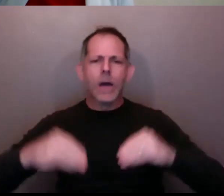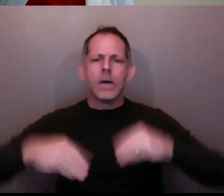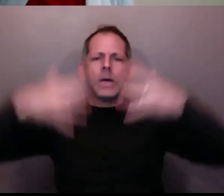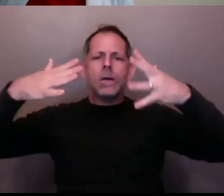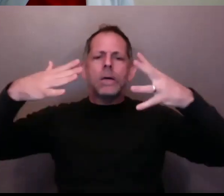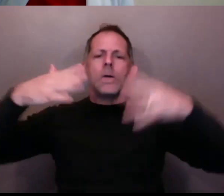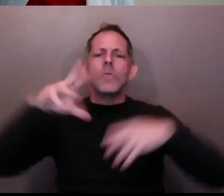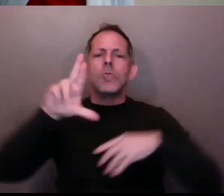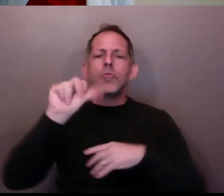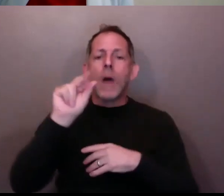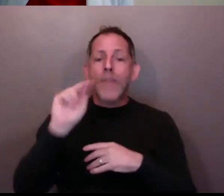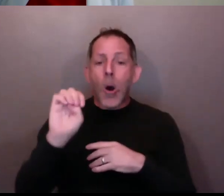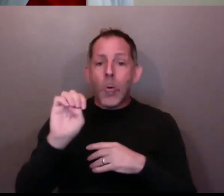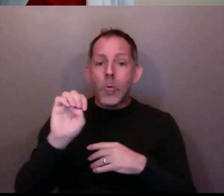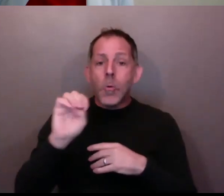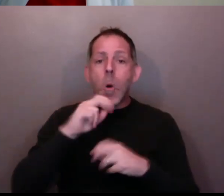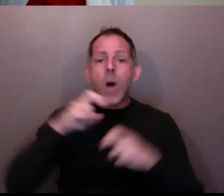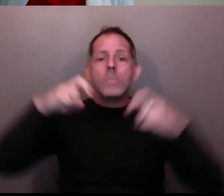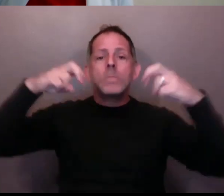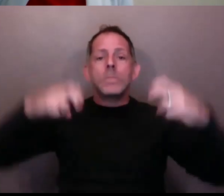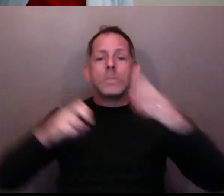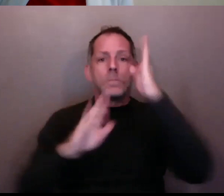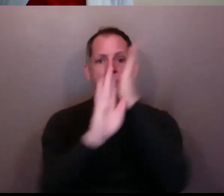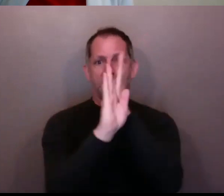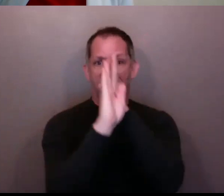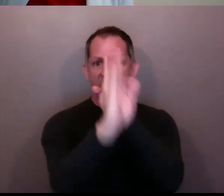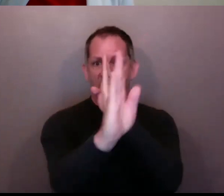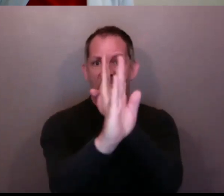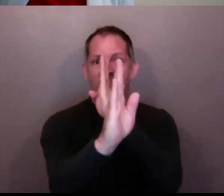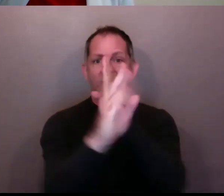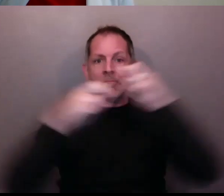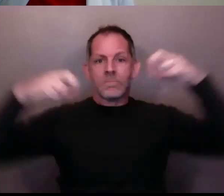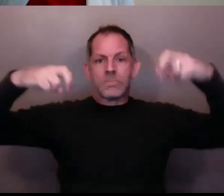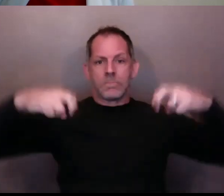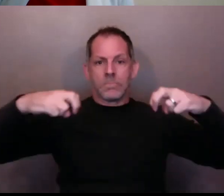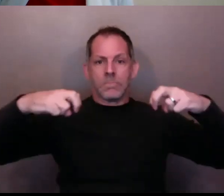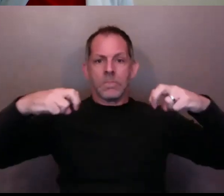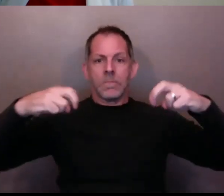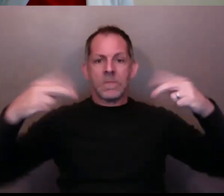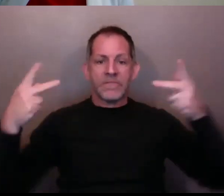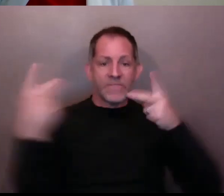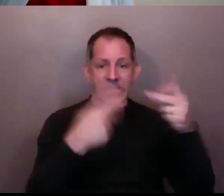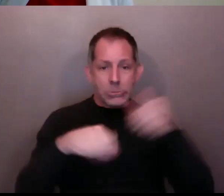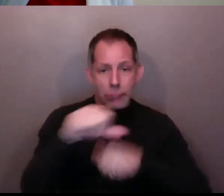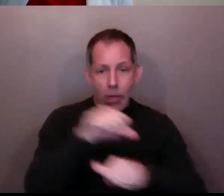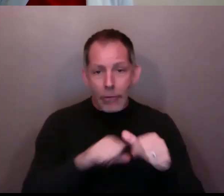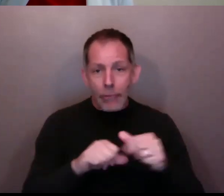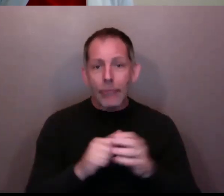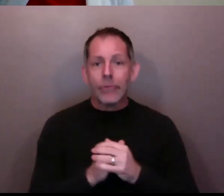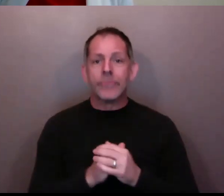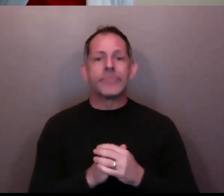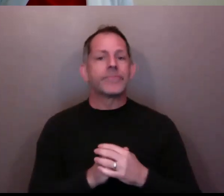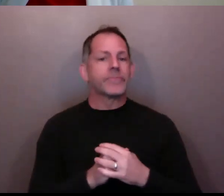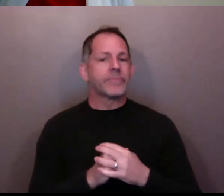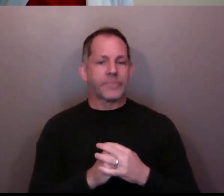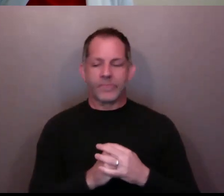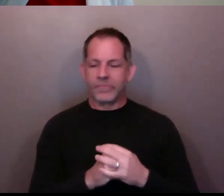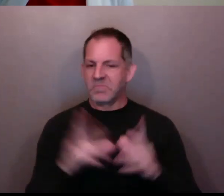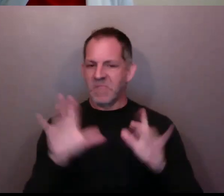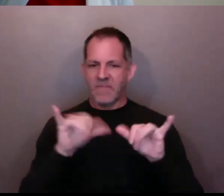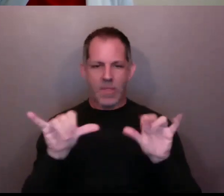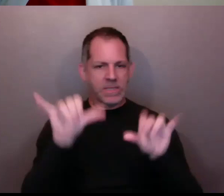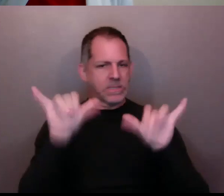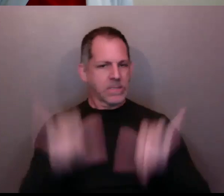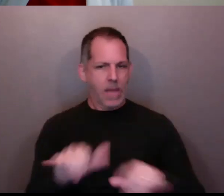and then these window visits that some places permit. All of those, anything that's outdoors or the window visit